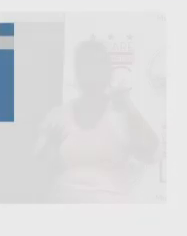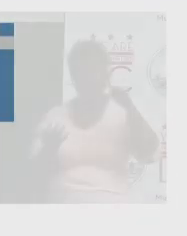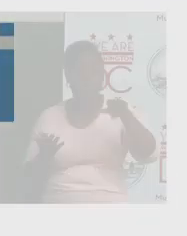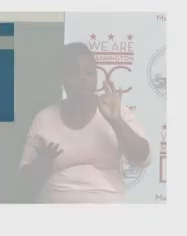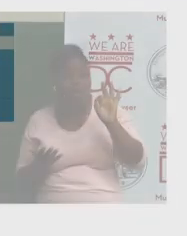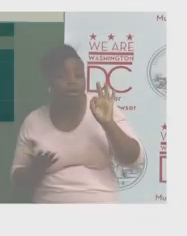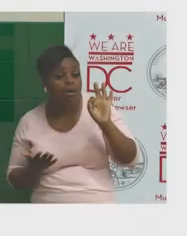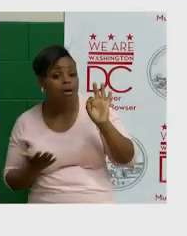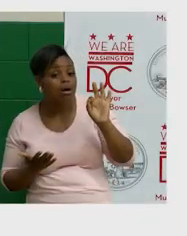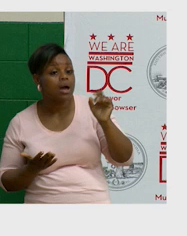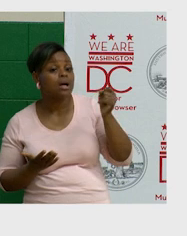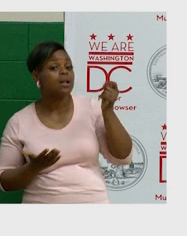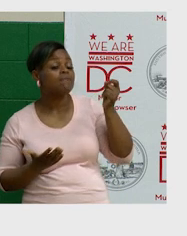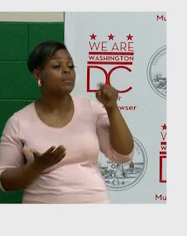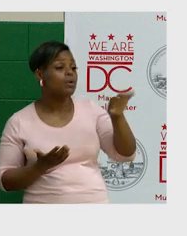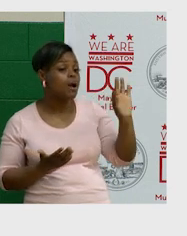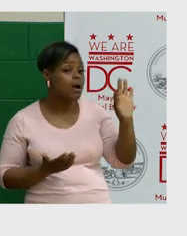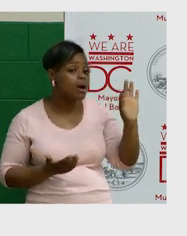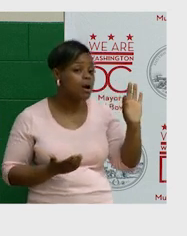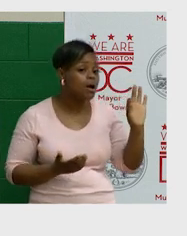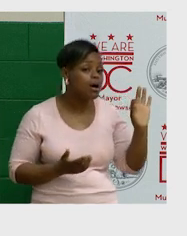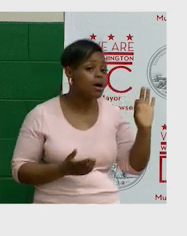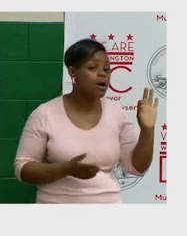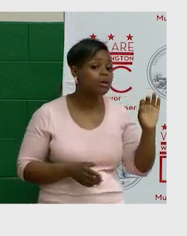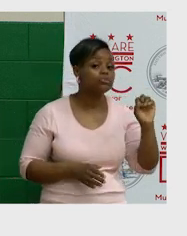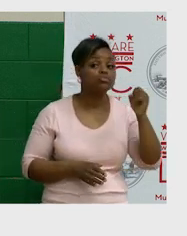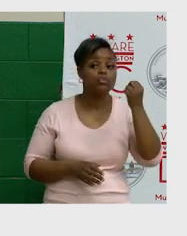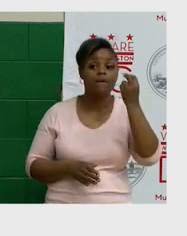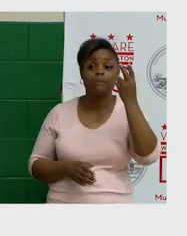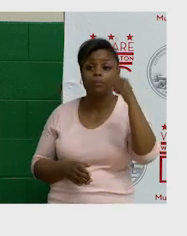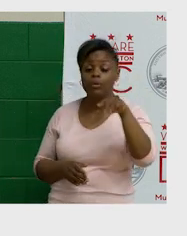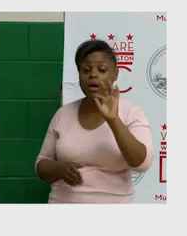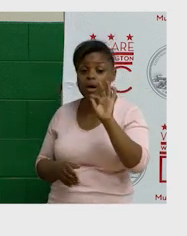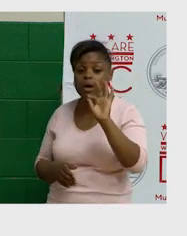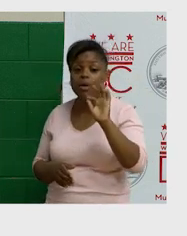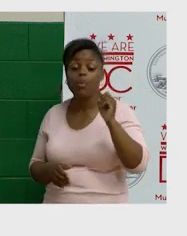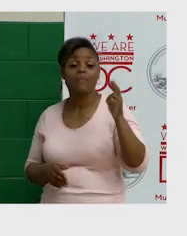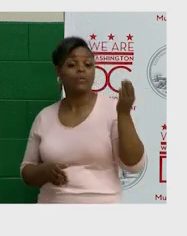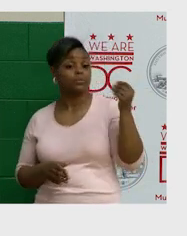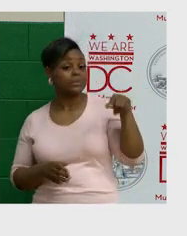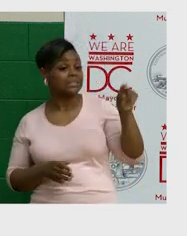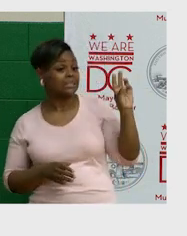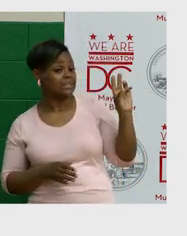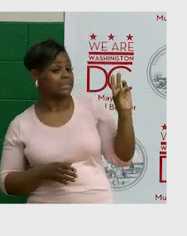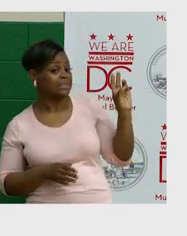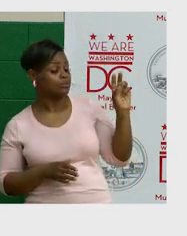$11.9 billion, $12.9 billion, or $14.6 billion?